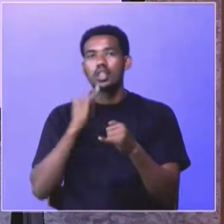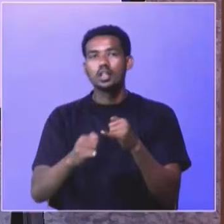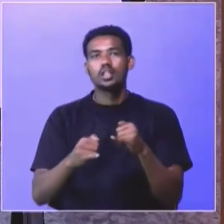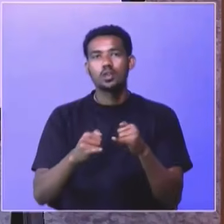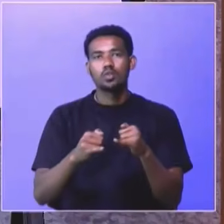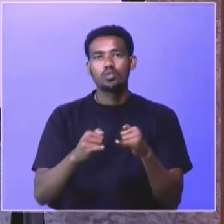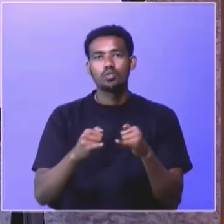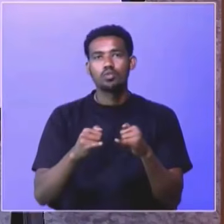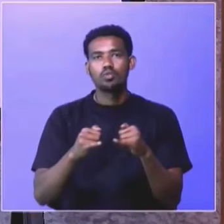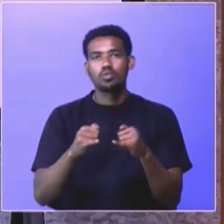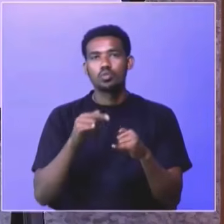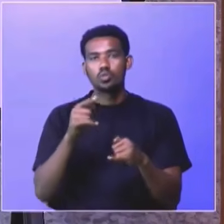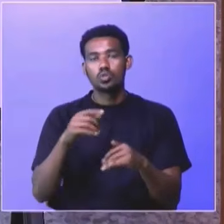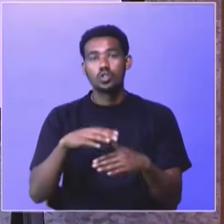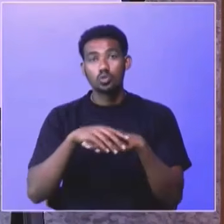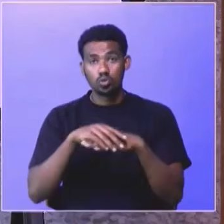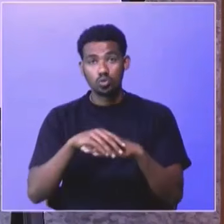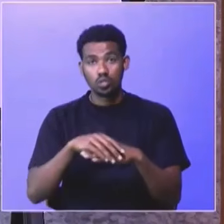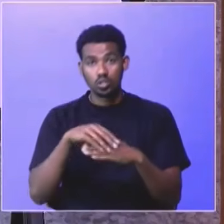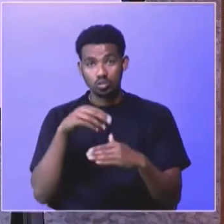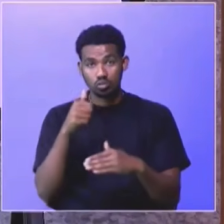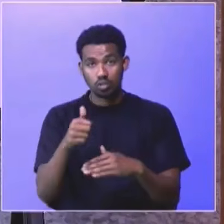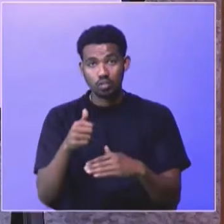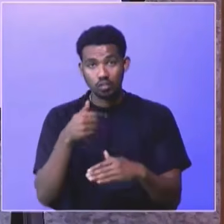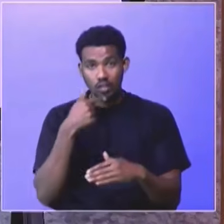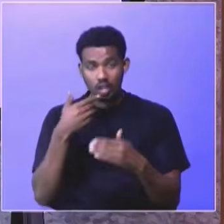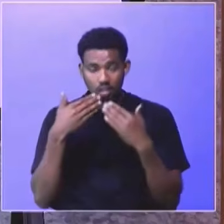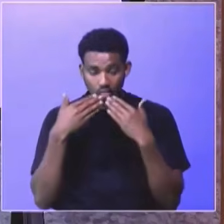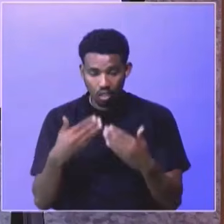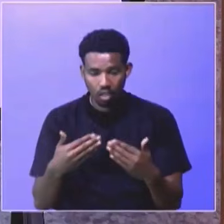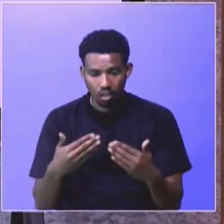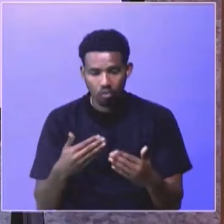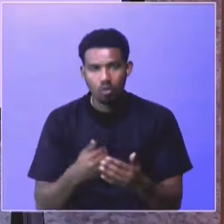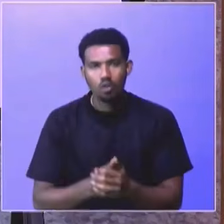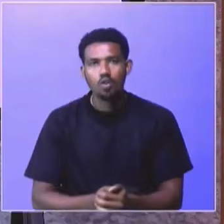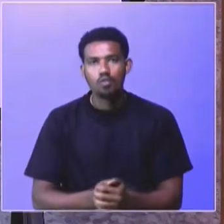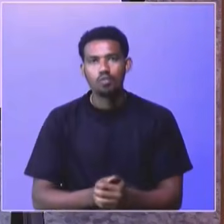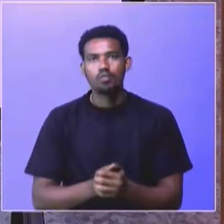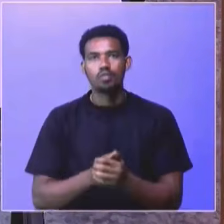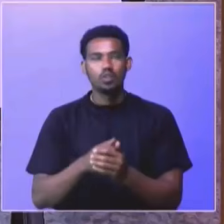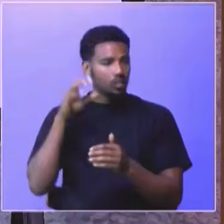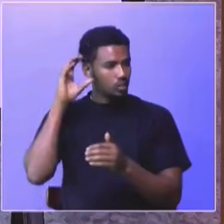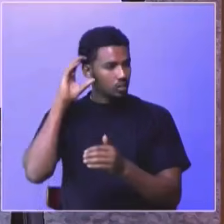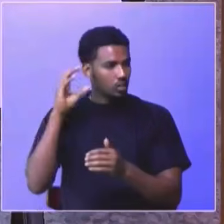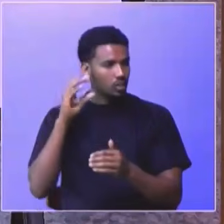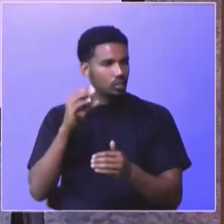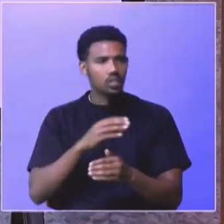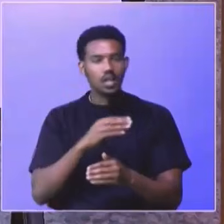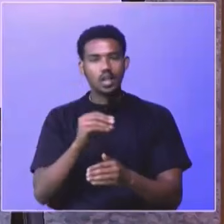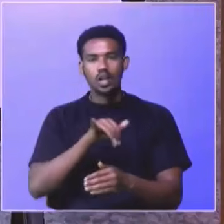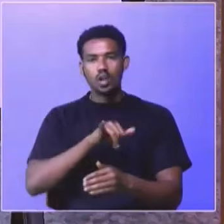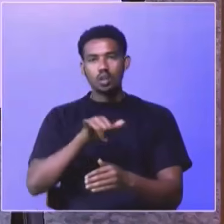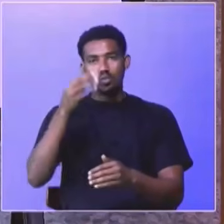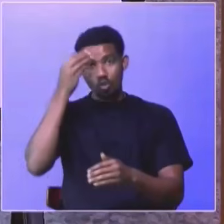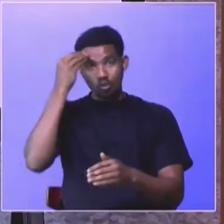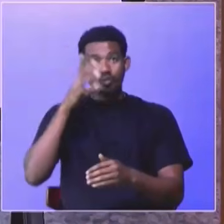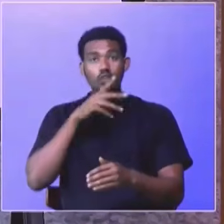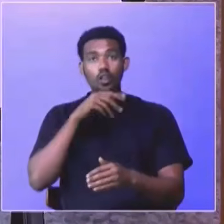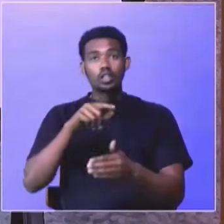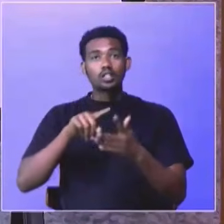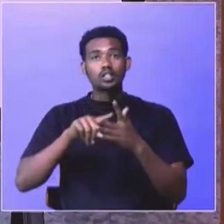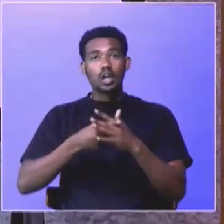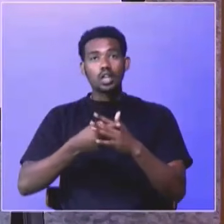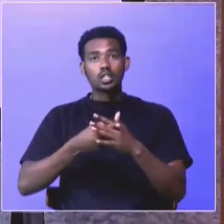your introducing yourself, say thank you for your listeners. And also, don't forget to start